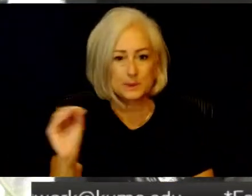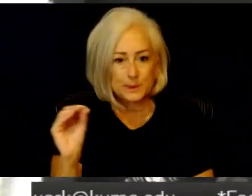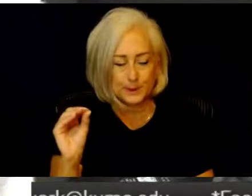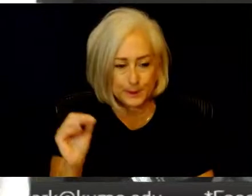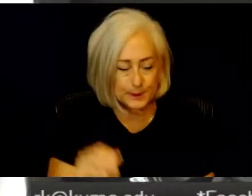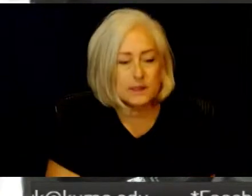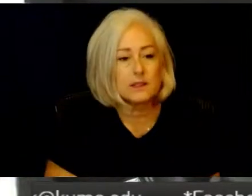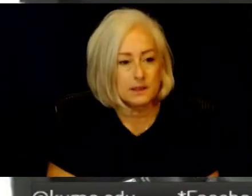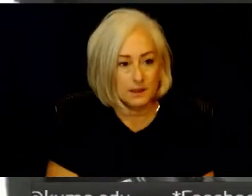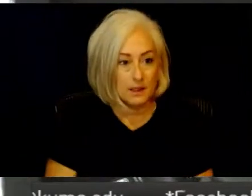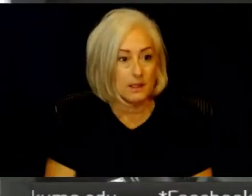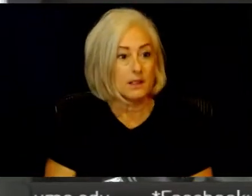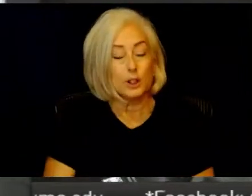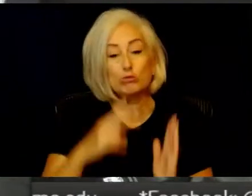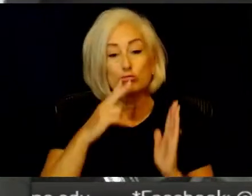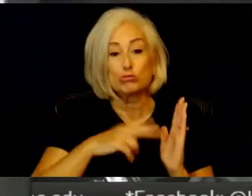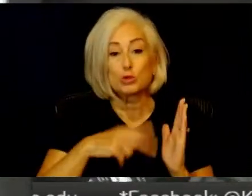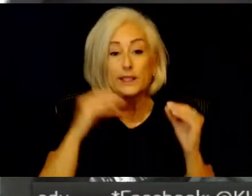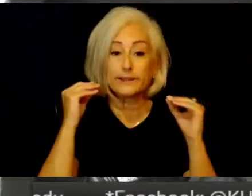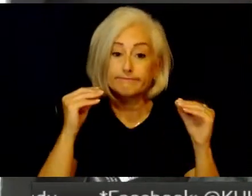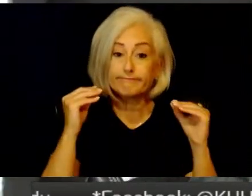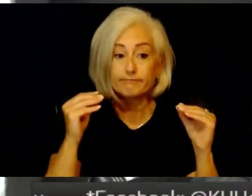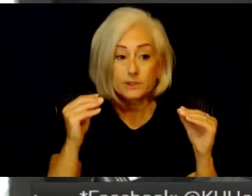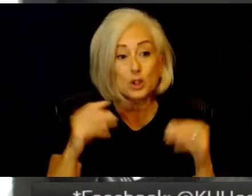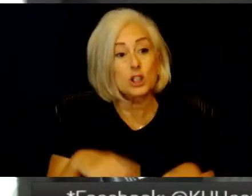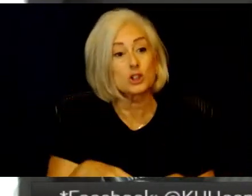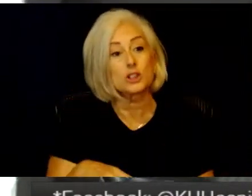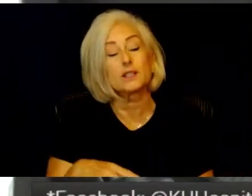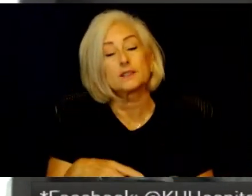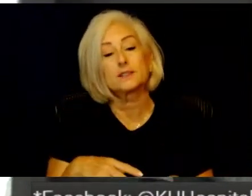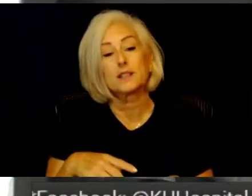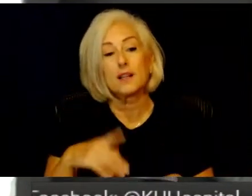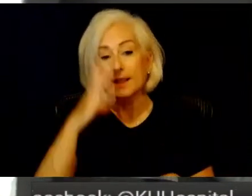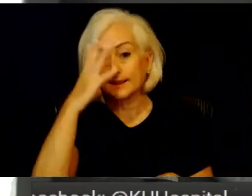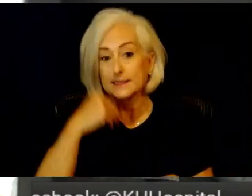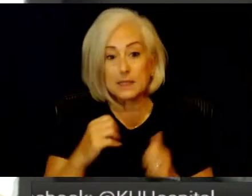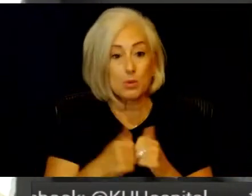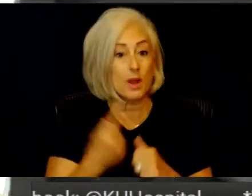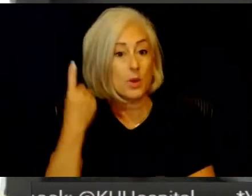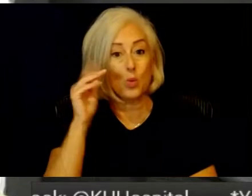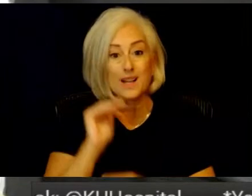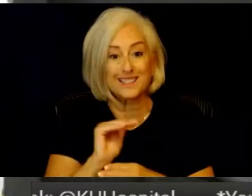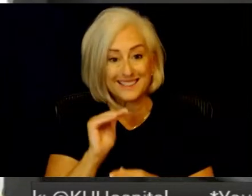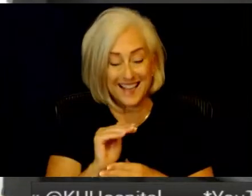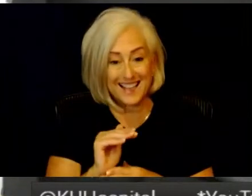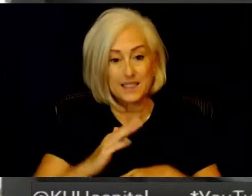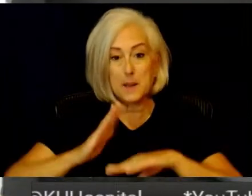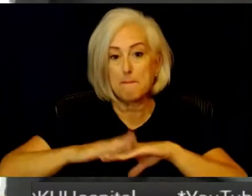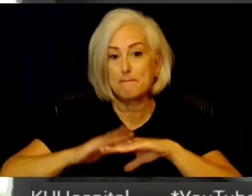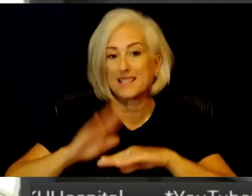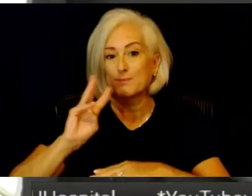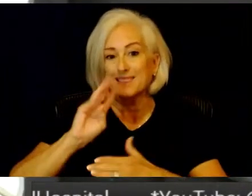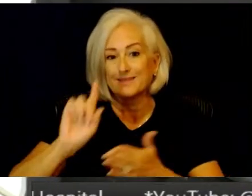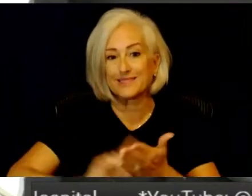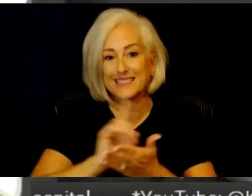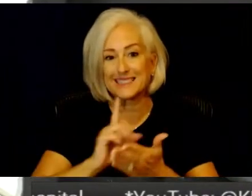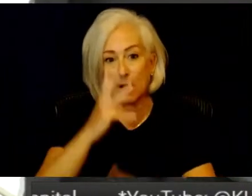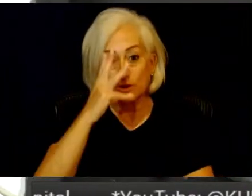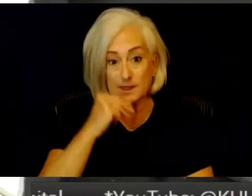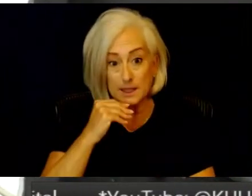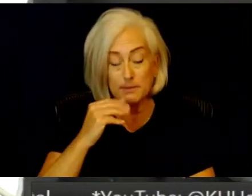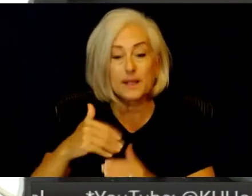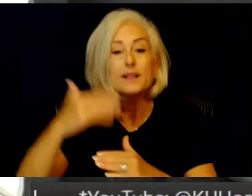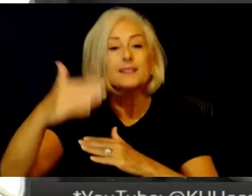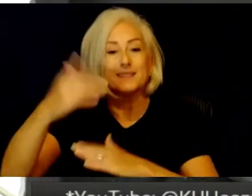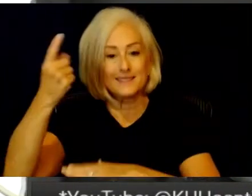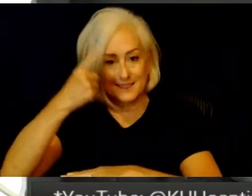read the instructions, and the instructions are also given by the lab, and sleep with it for one night. You make sure you get at least 6 hours of sleep, and next day you return the device and we